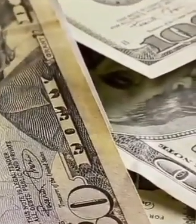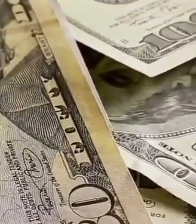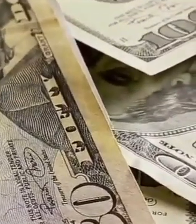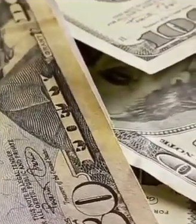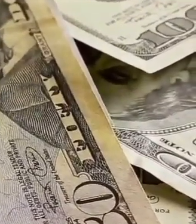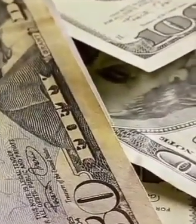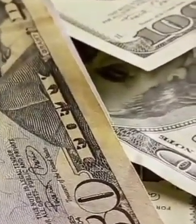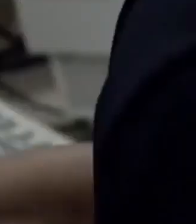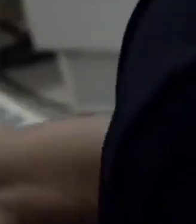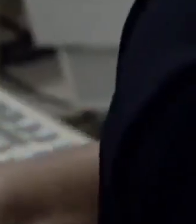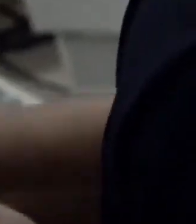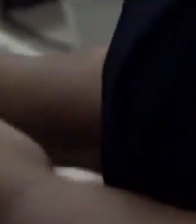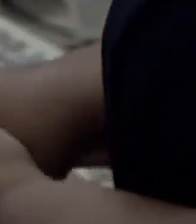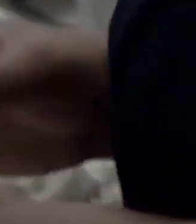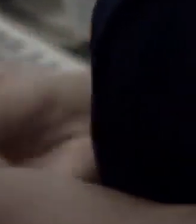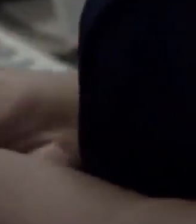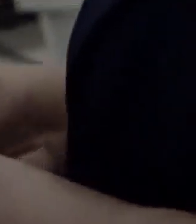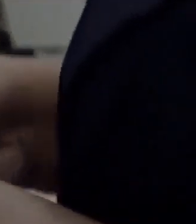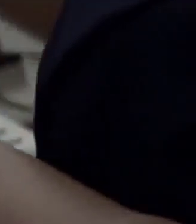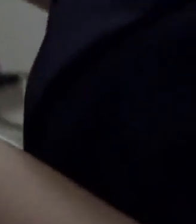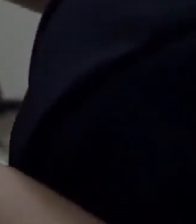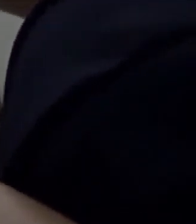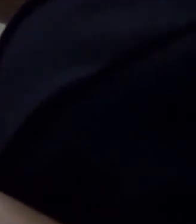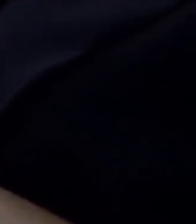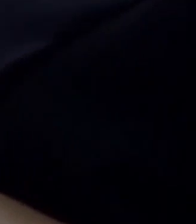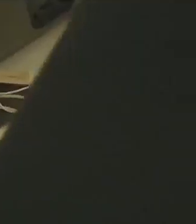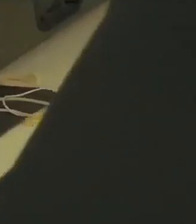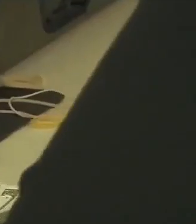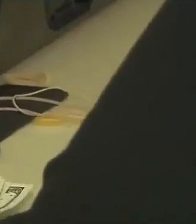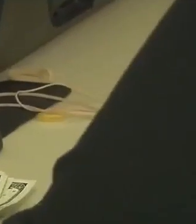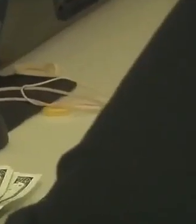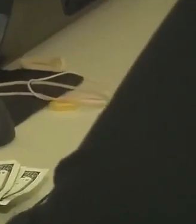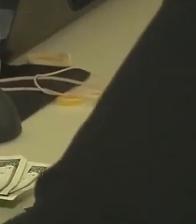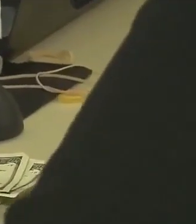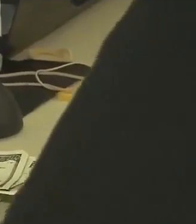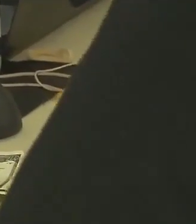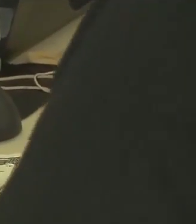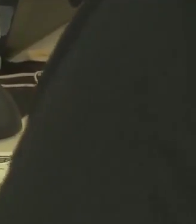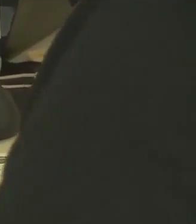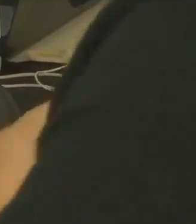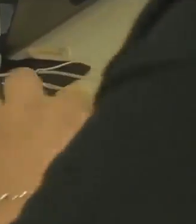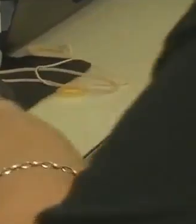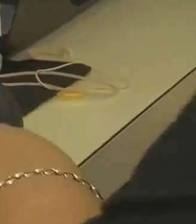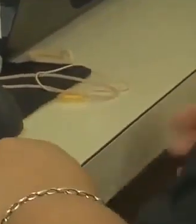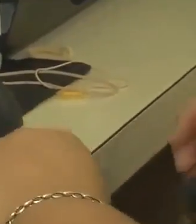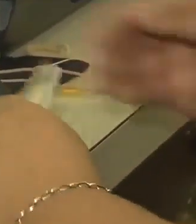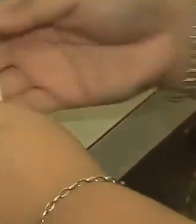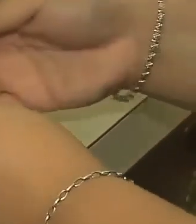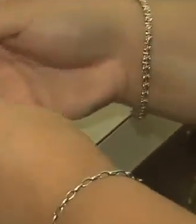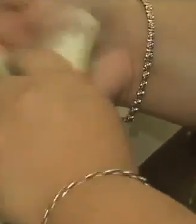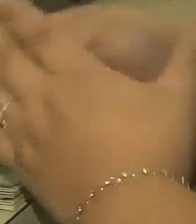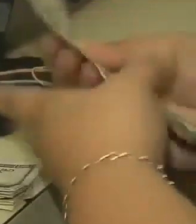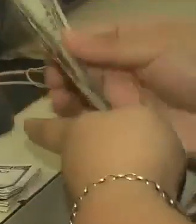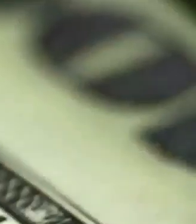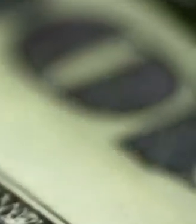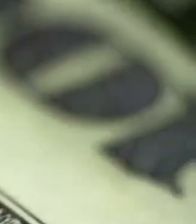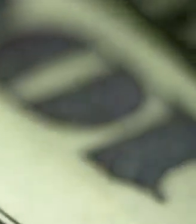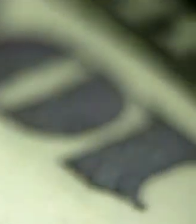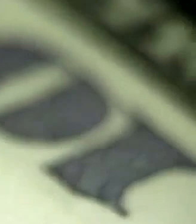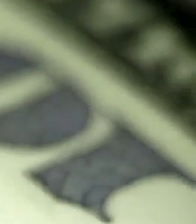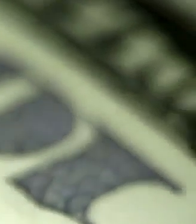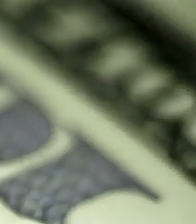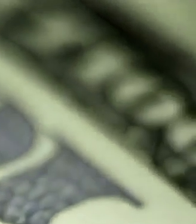of debt collectors. In wage garnishment, collection agencies are legally able to remove money from an account in order to repay outstanding debt, but